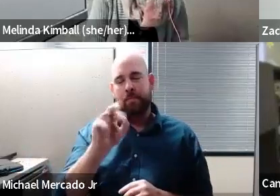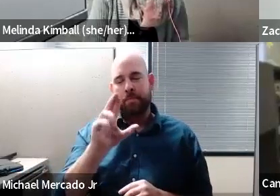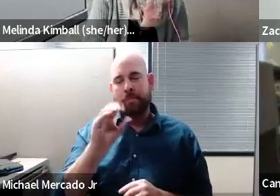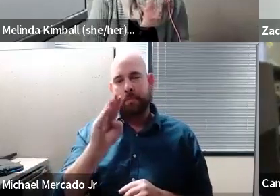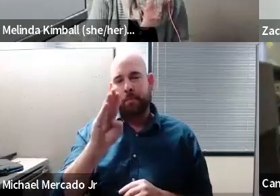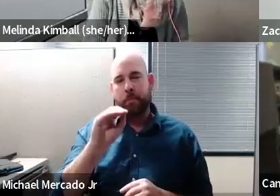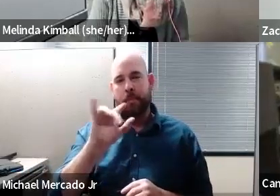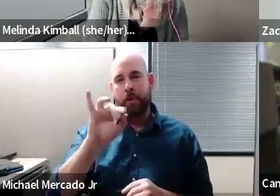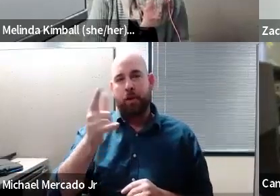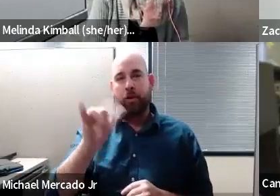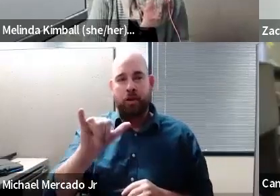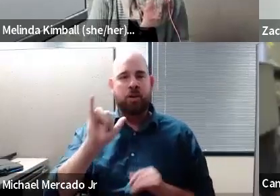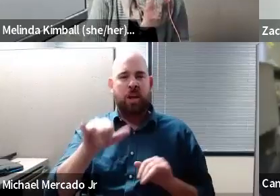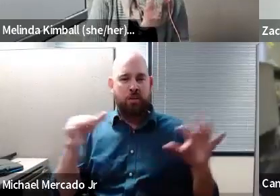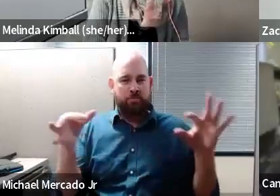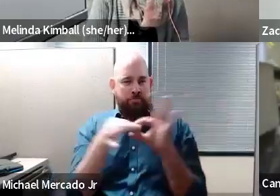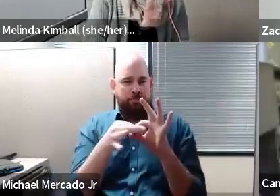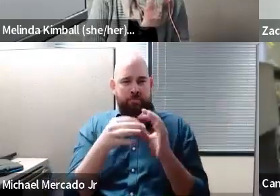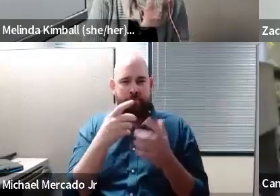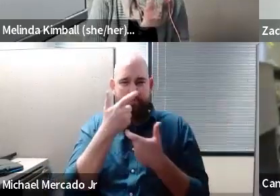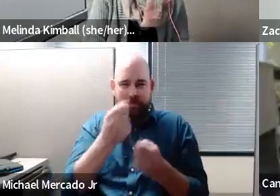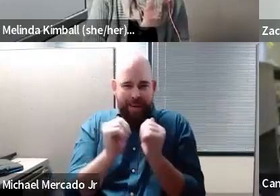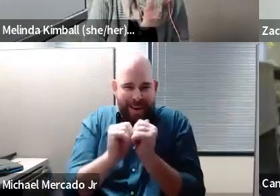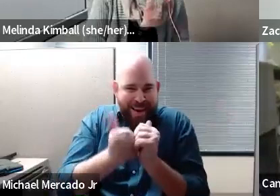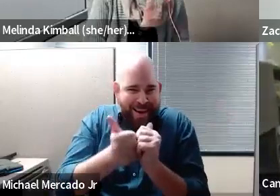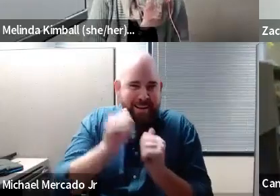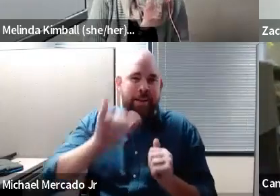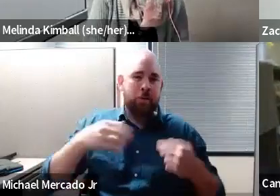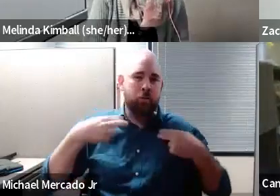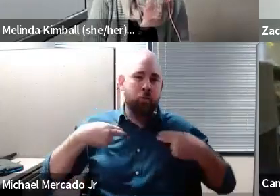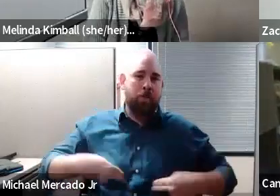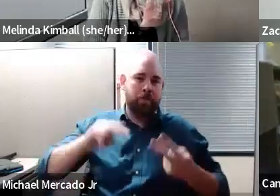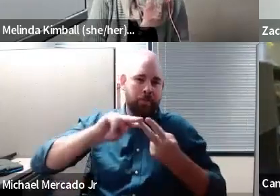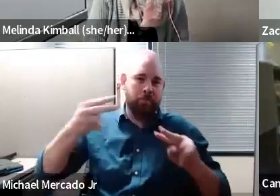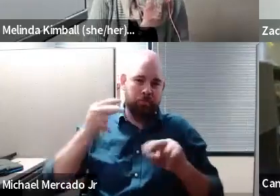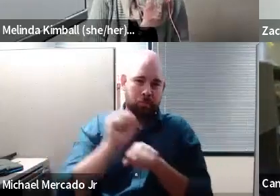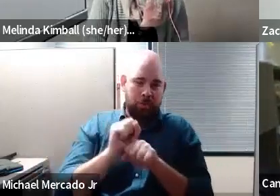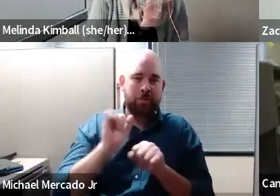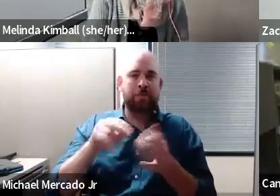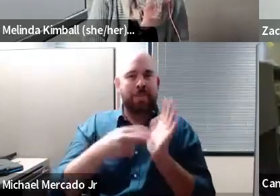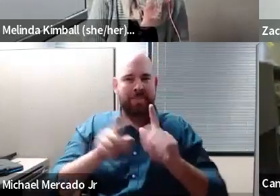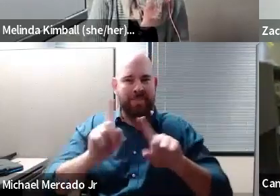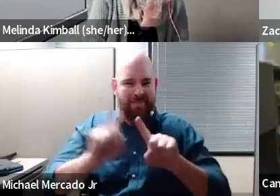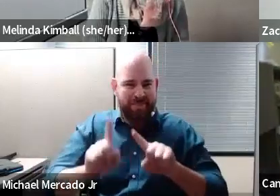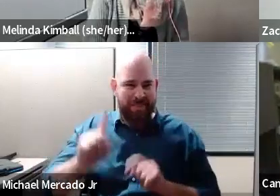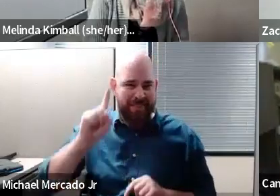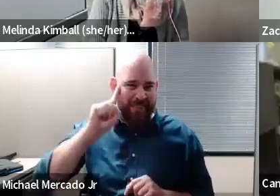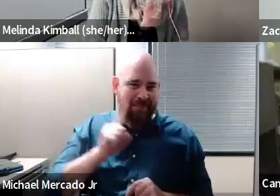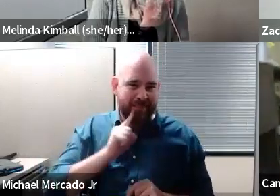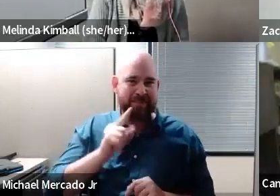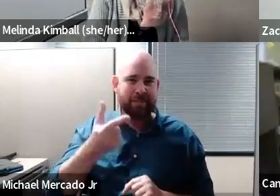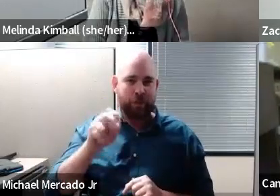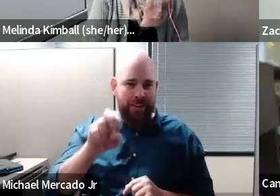human genetics, sorry. And it's kind of interesting how human